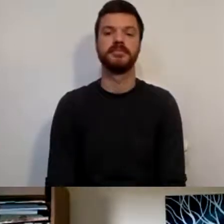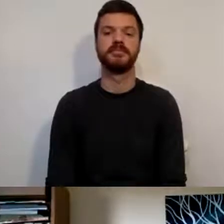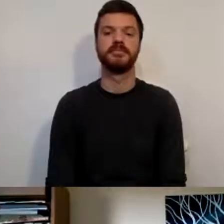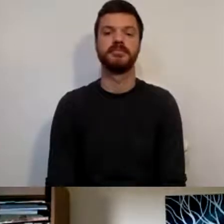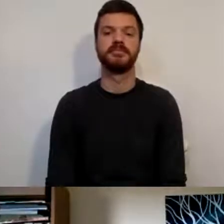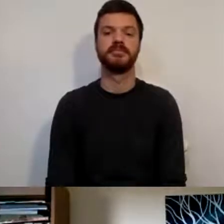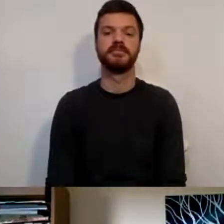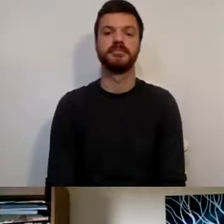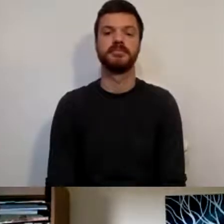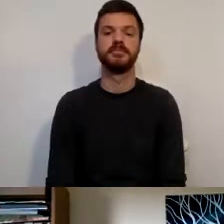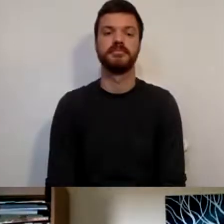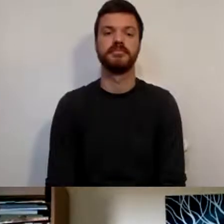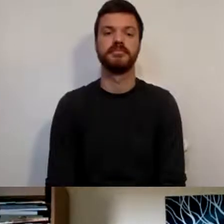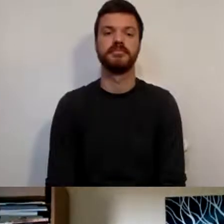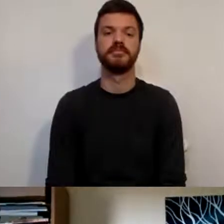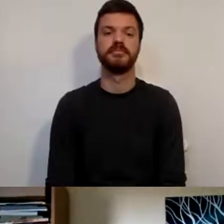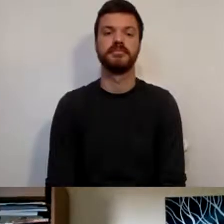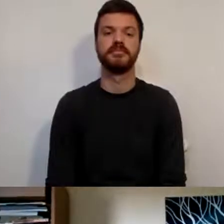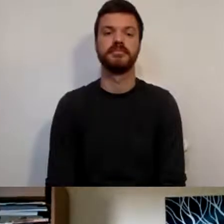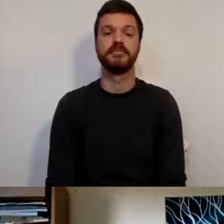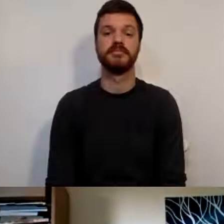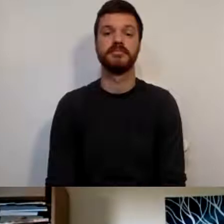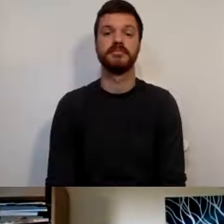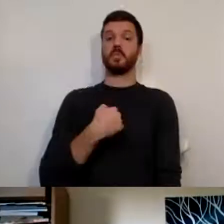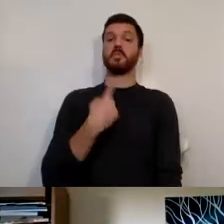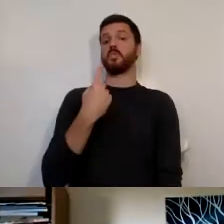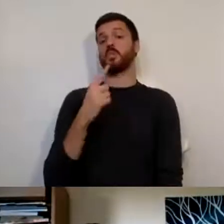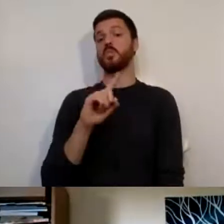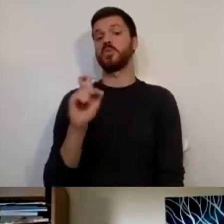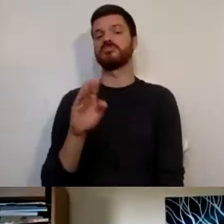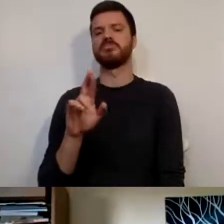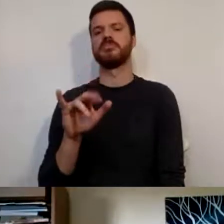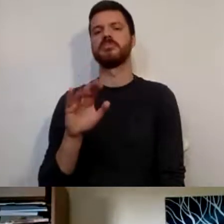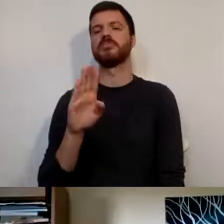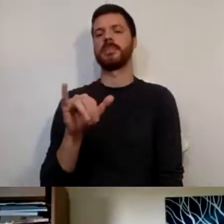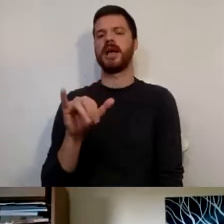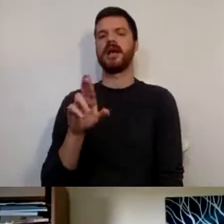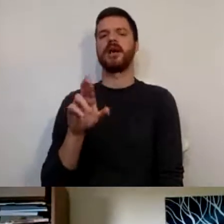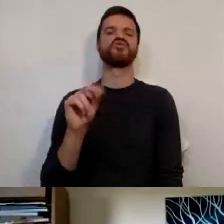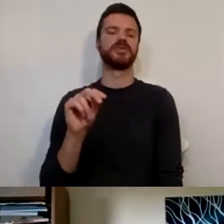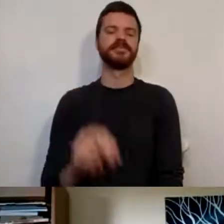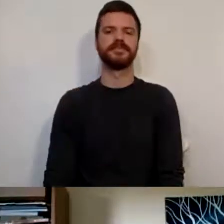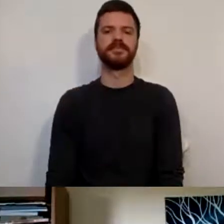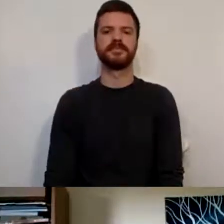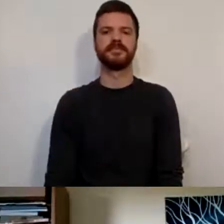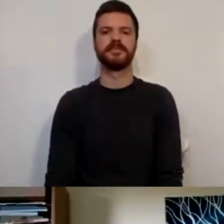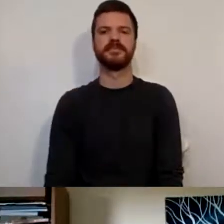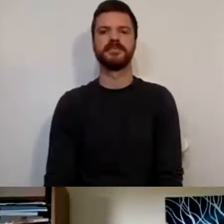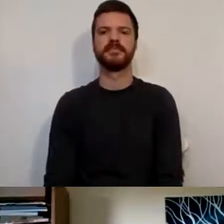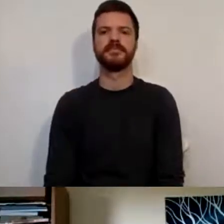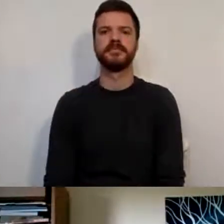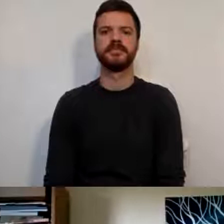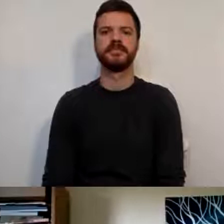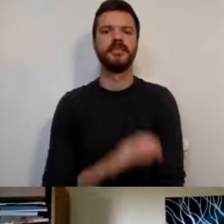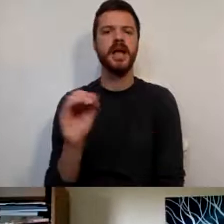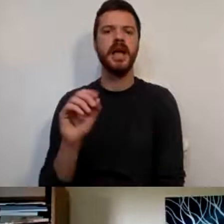I think one question I would have, and Really great, Christie